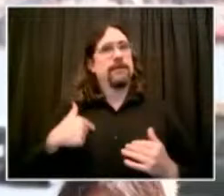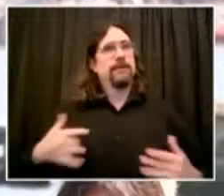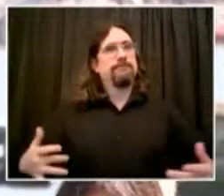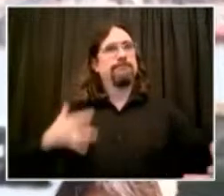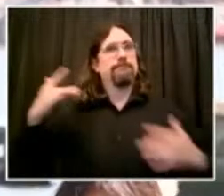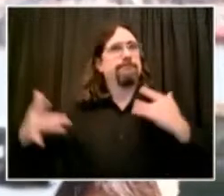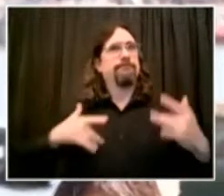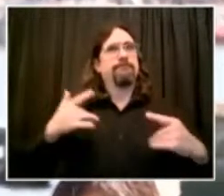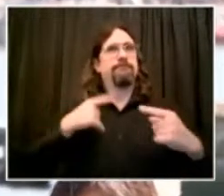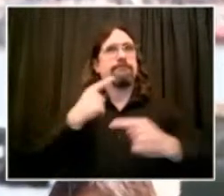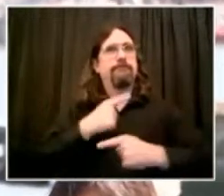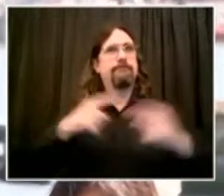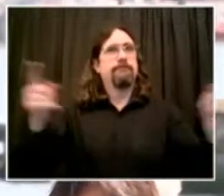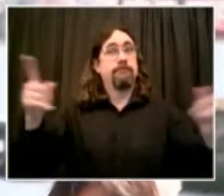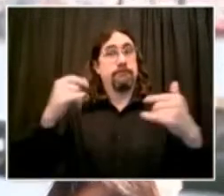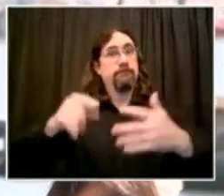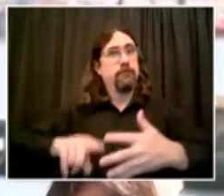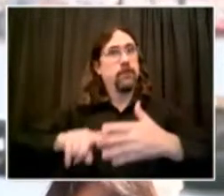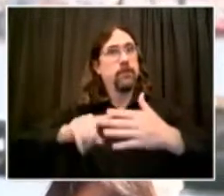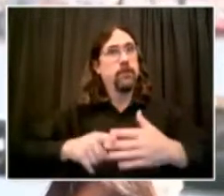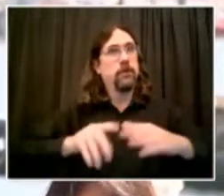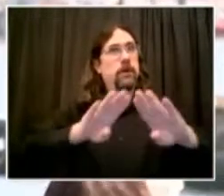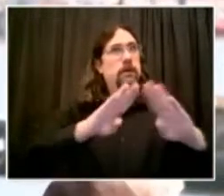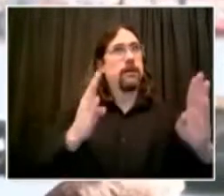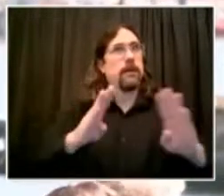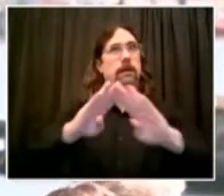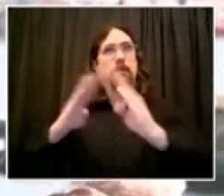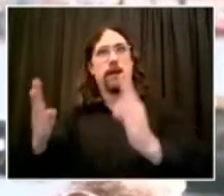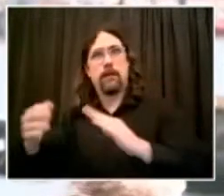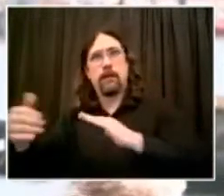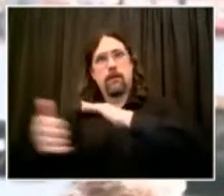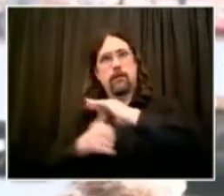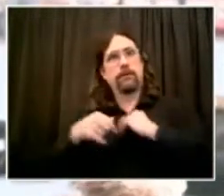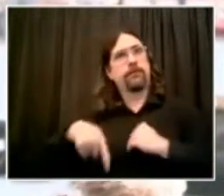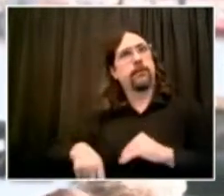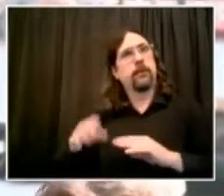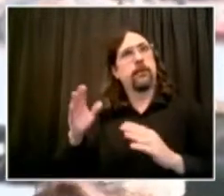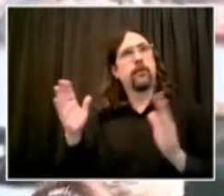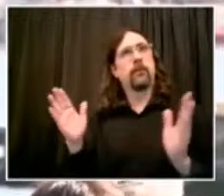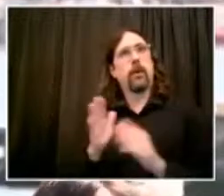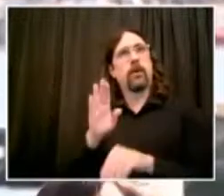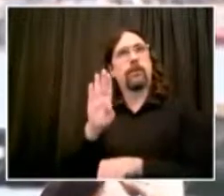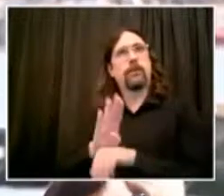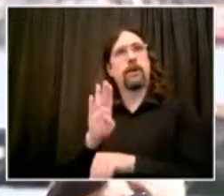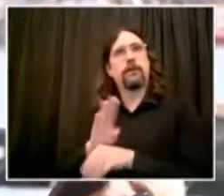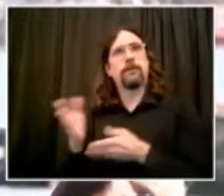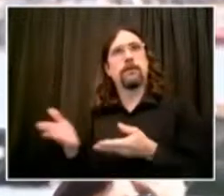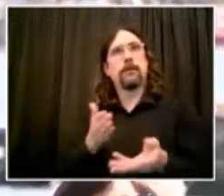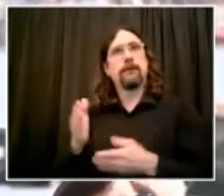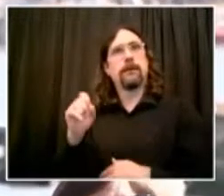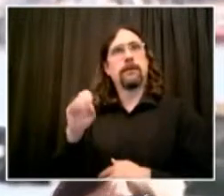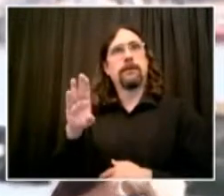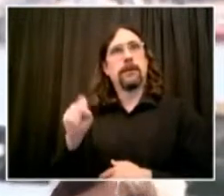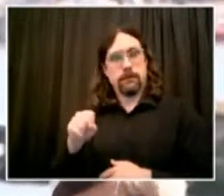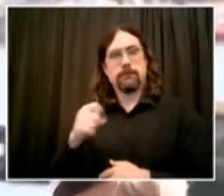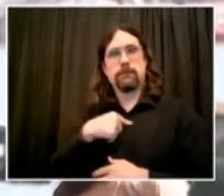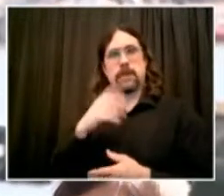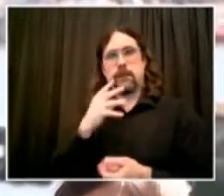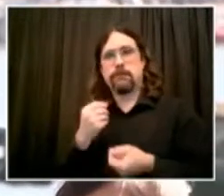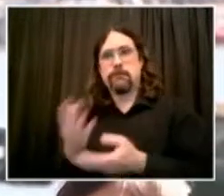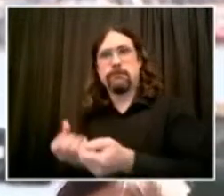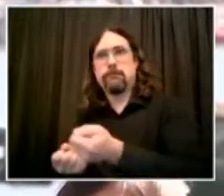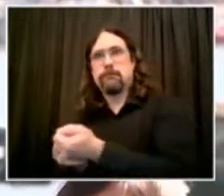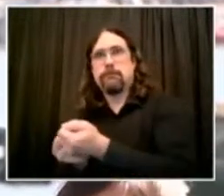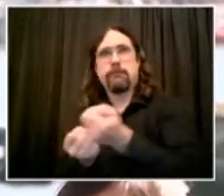is here to provide the resources and services that they need. We have instituted a hotline that is